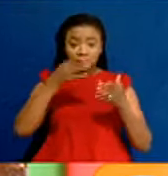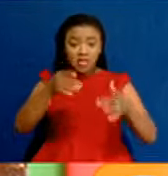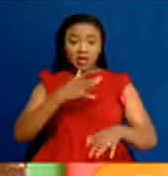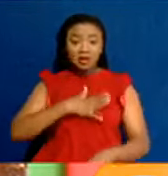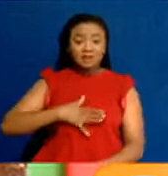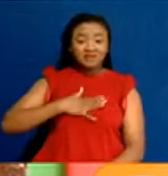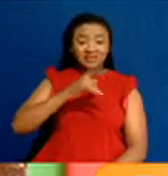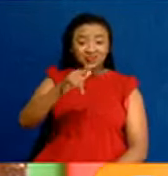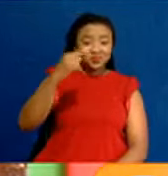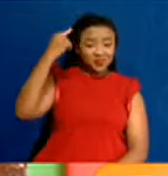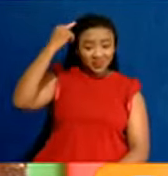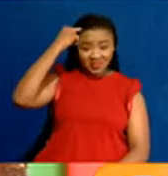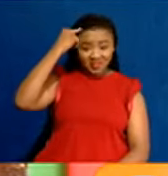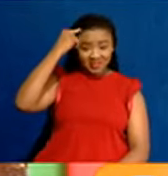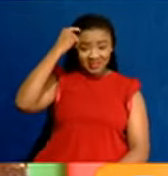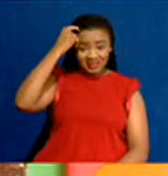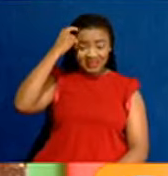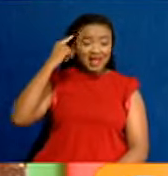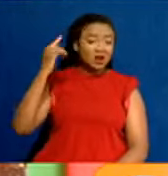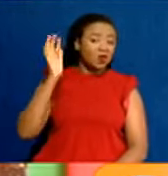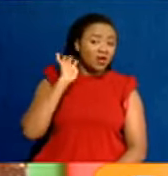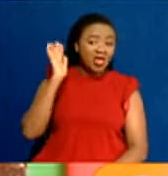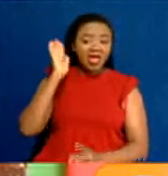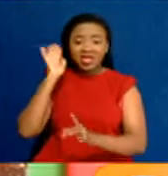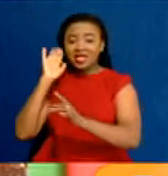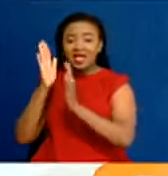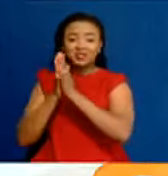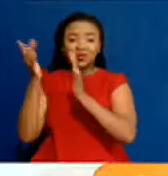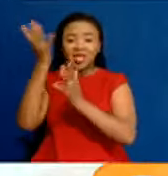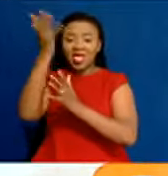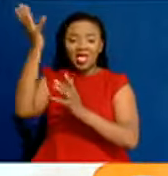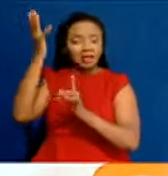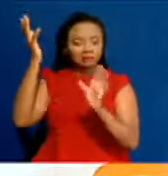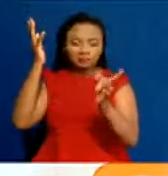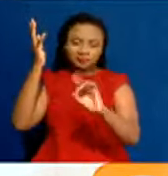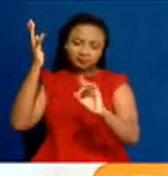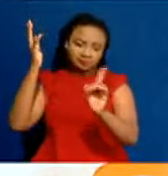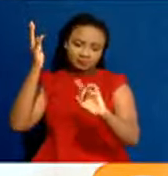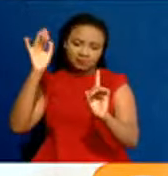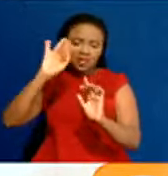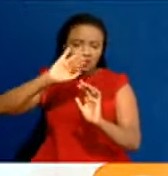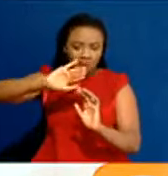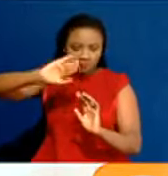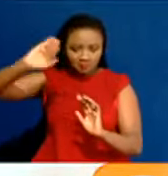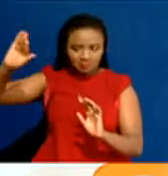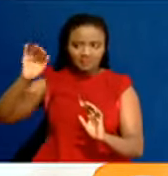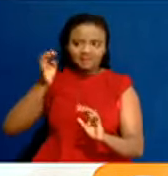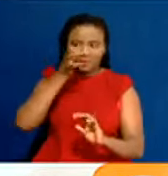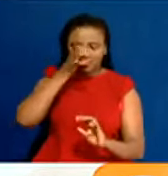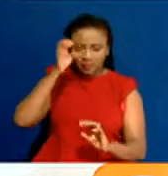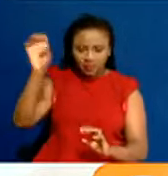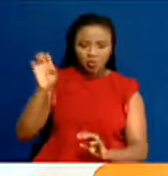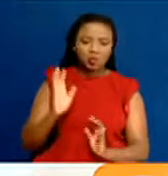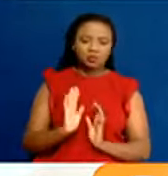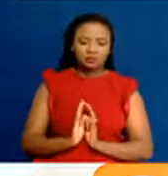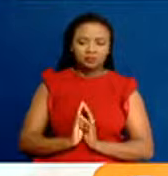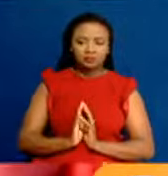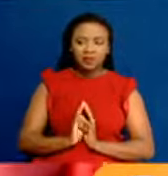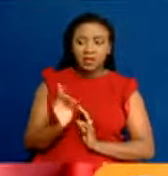take too seriously what you hear outside of this meeting. Kamati hiyo ikisema kwamba imefikiana na